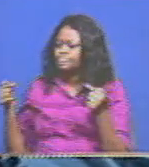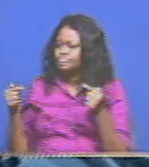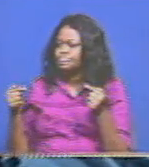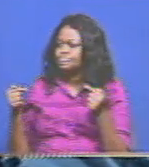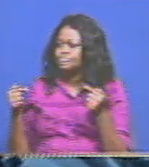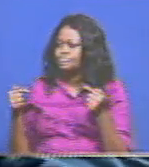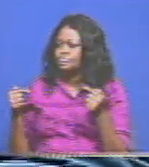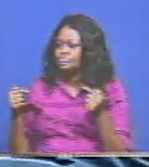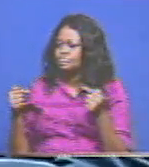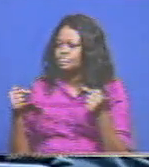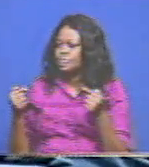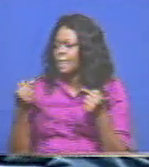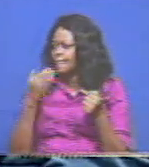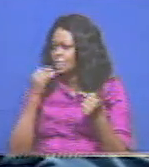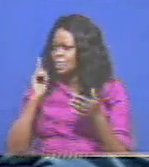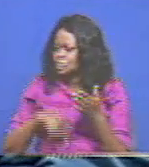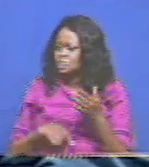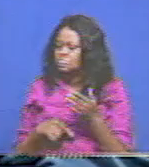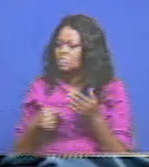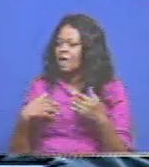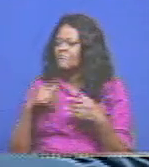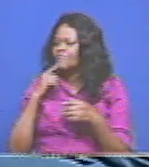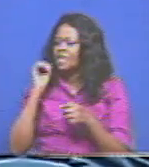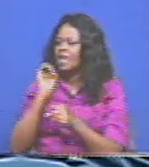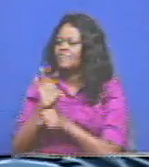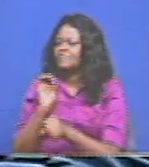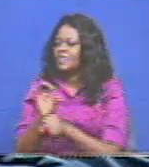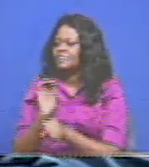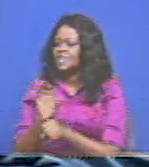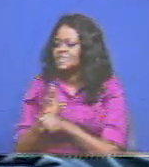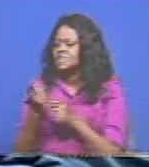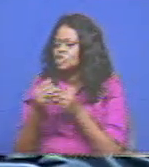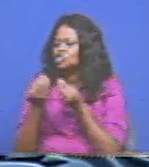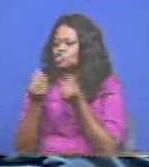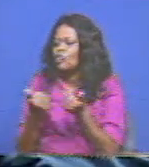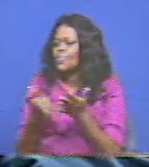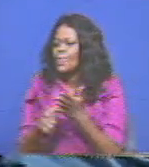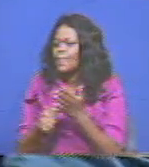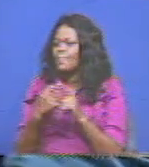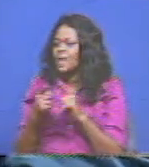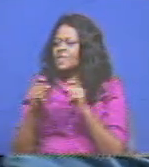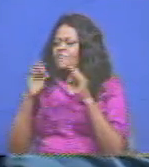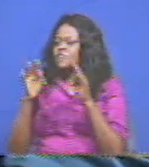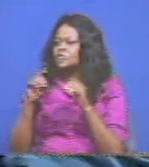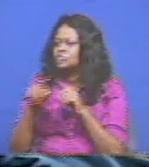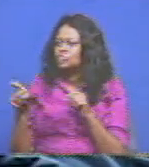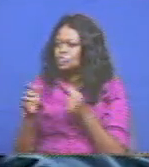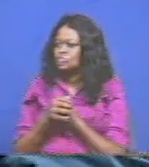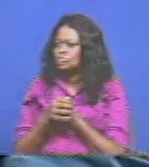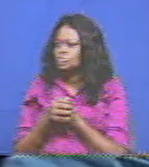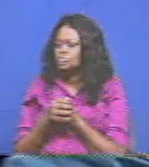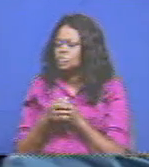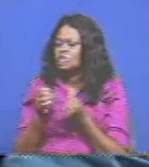father mm-hmm. is to put a fatherly advice mm-hmm. and make sure that you seal the gaps. But if you just leave them to